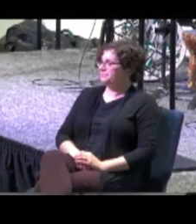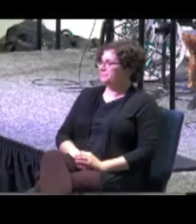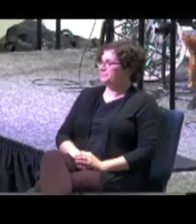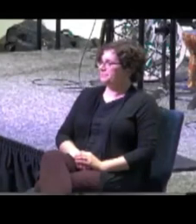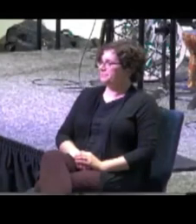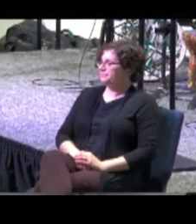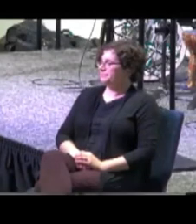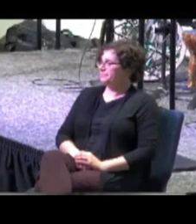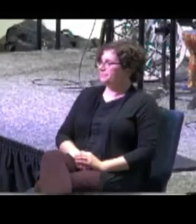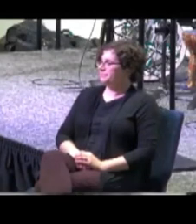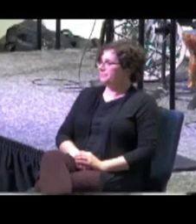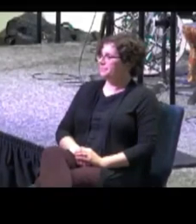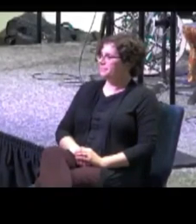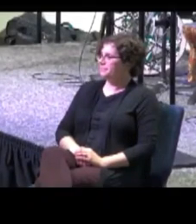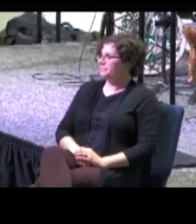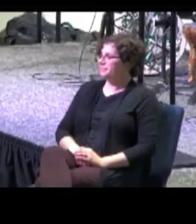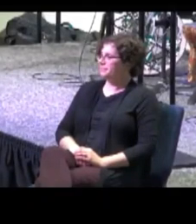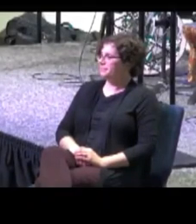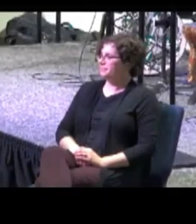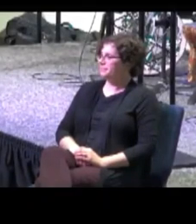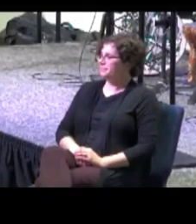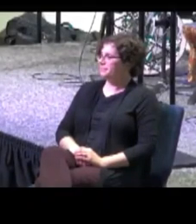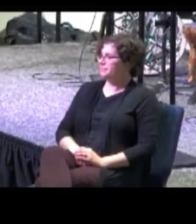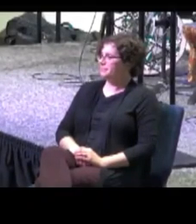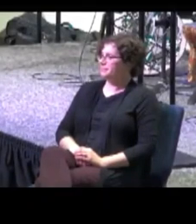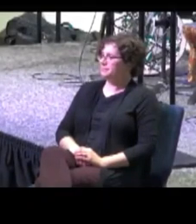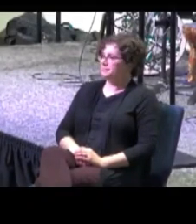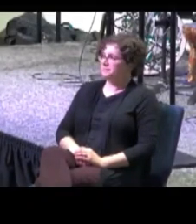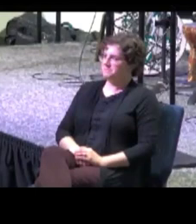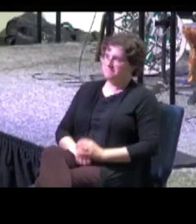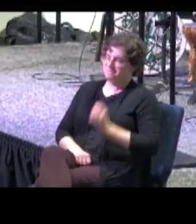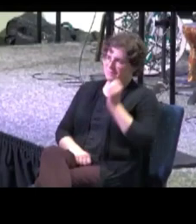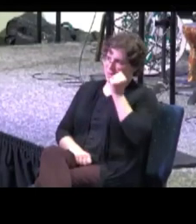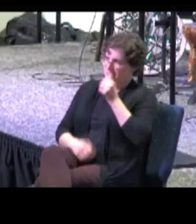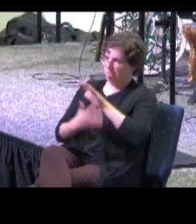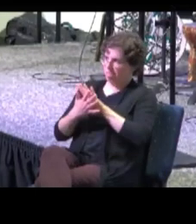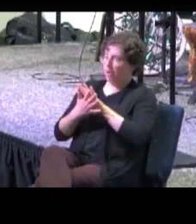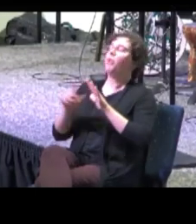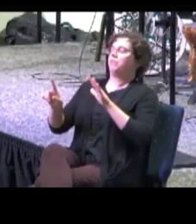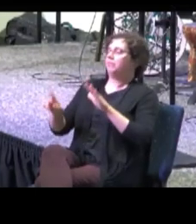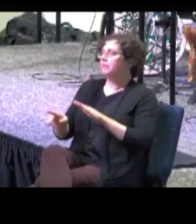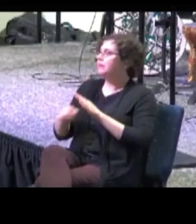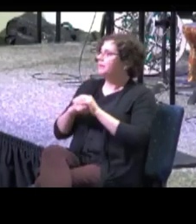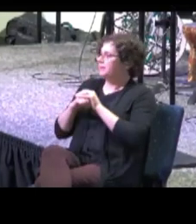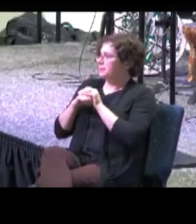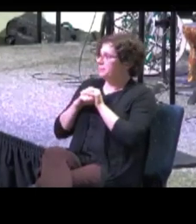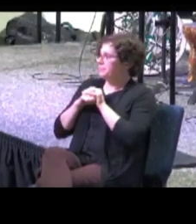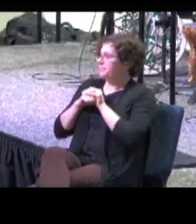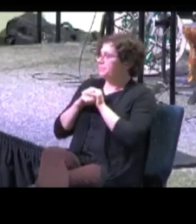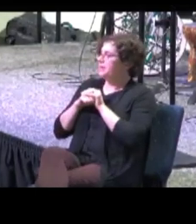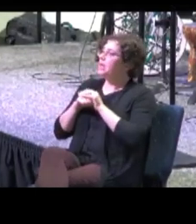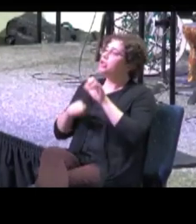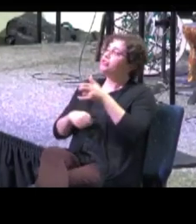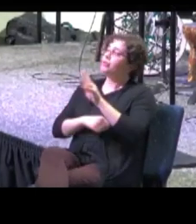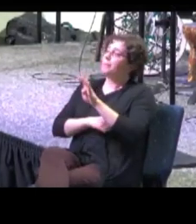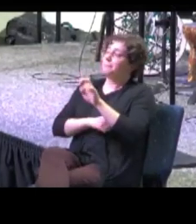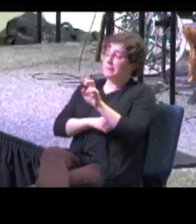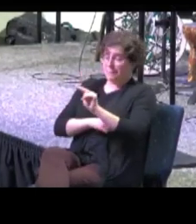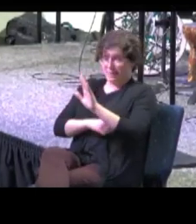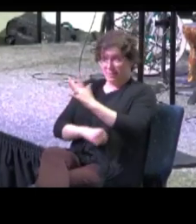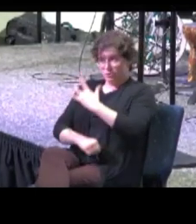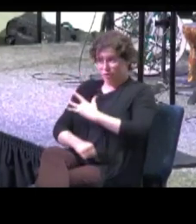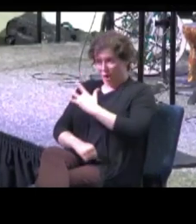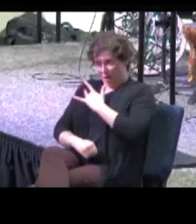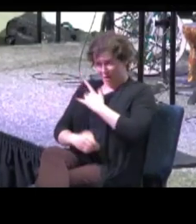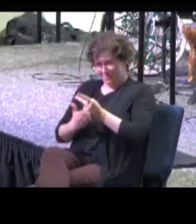erbil. The doctors gave him only 5 more years to live. John Beekman's heart was